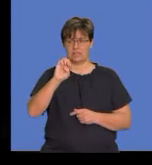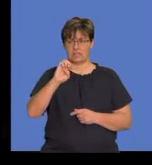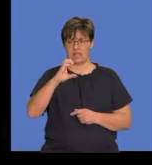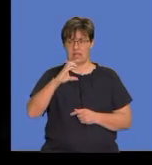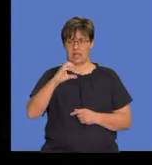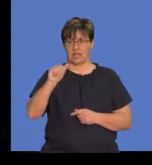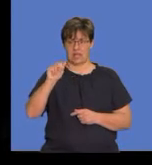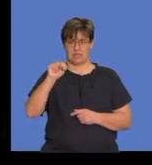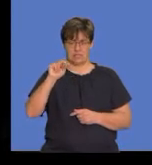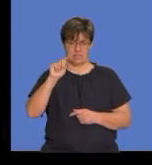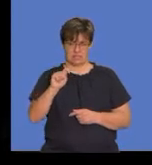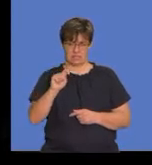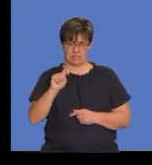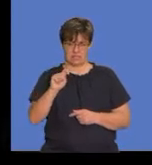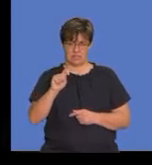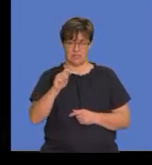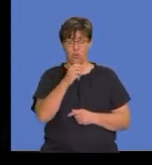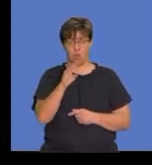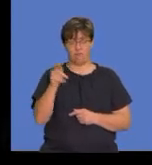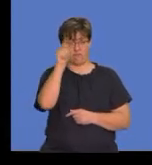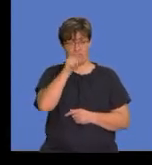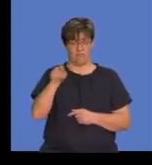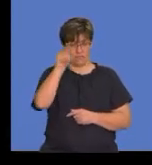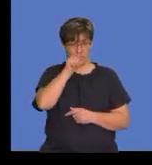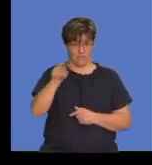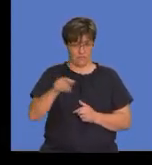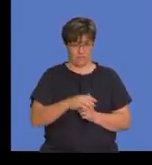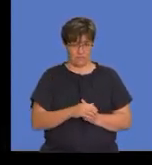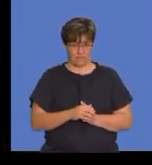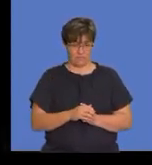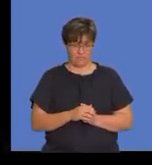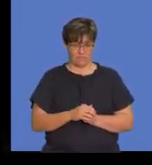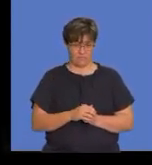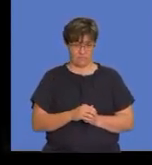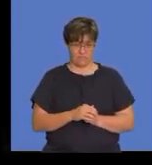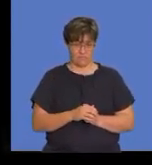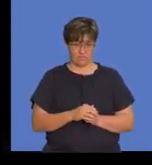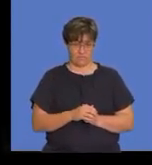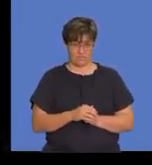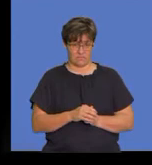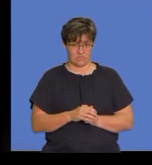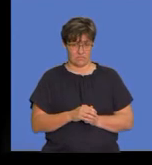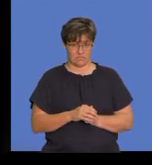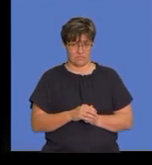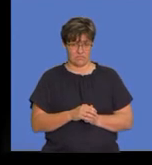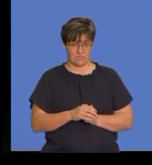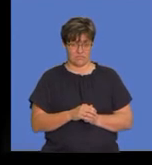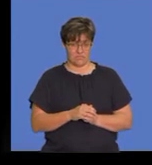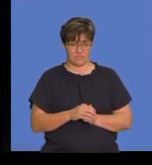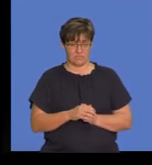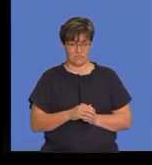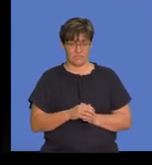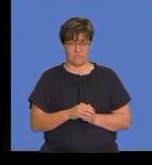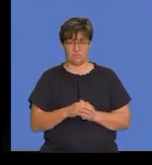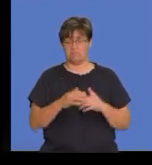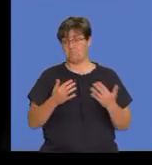cosec. And in the full word for it is cosecant of